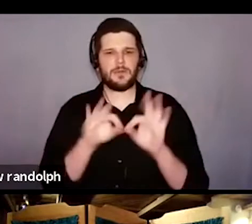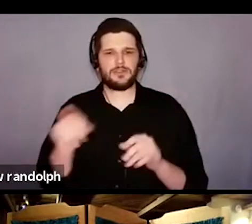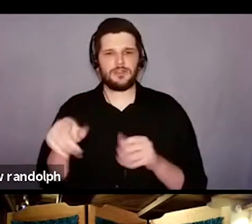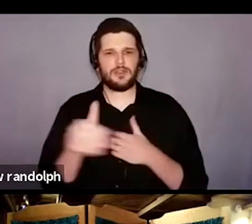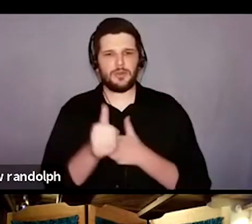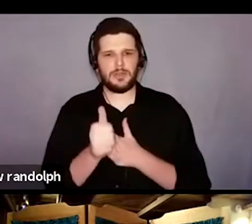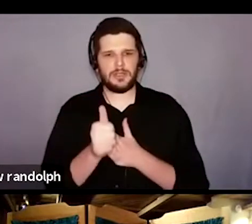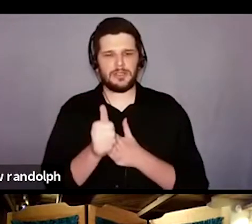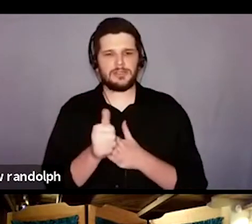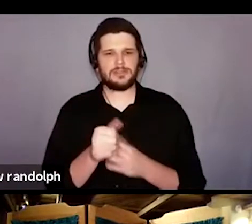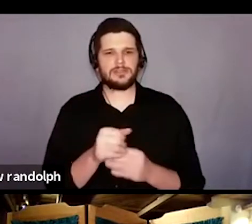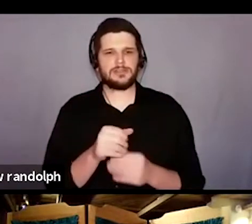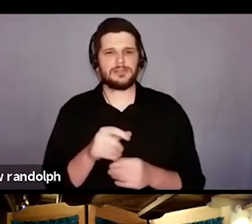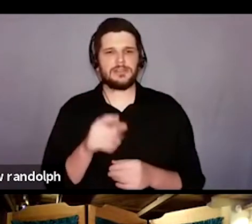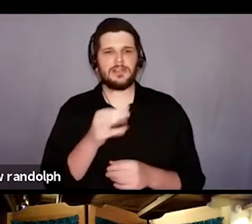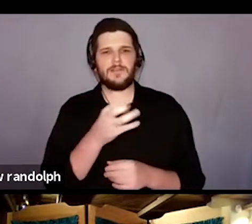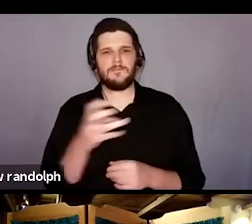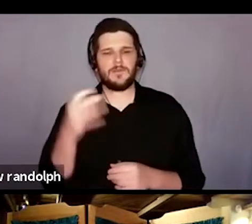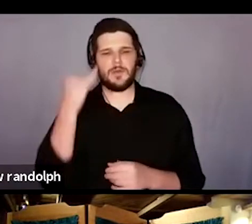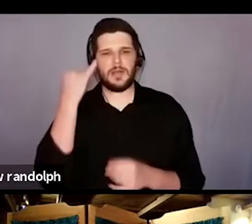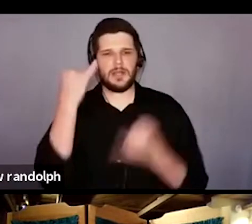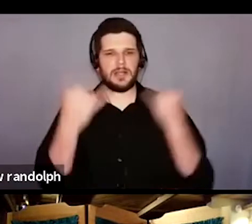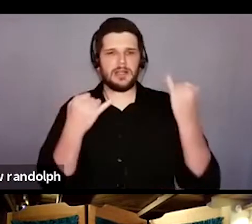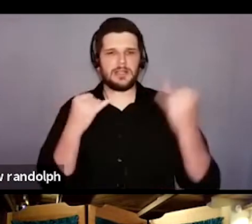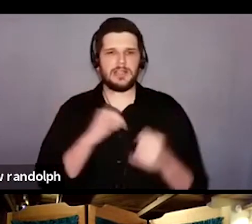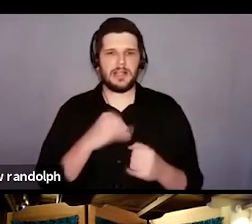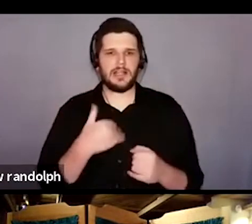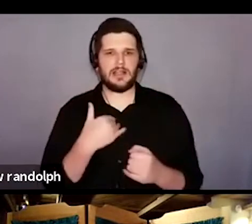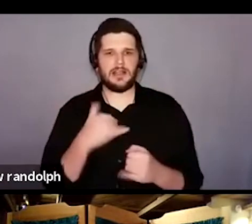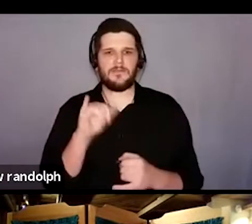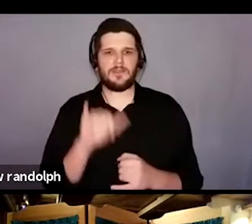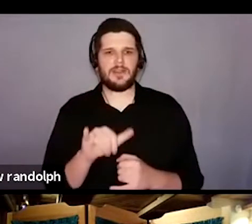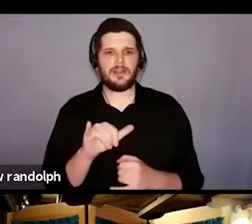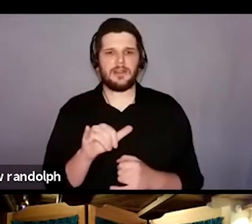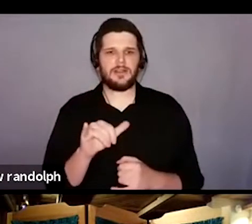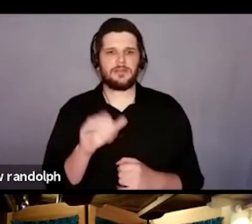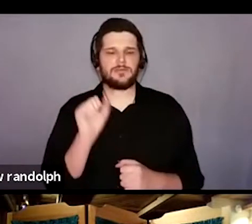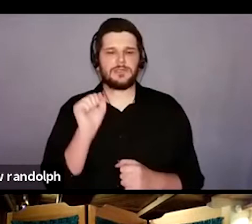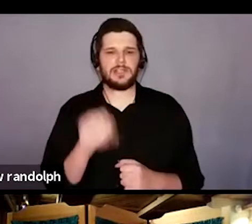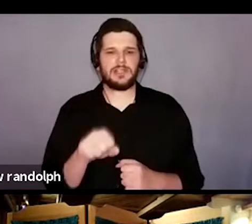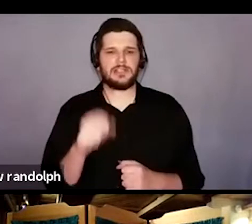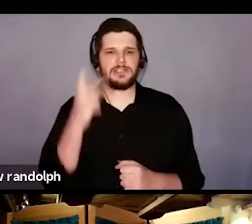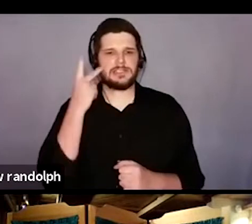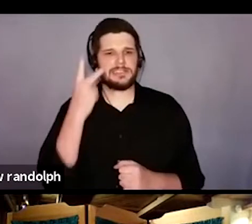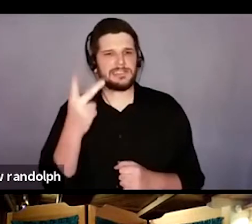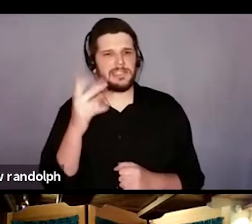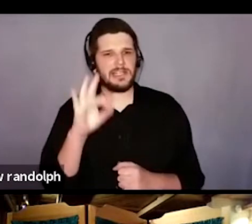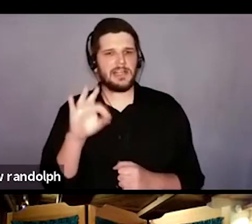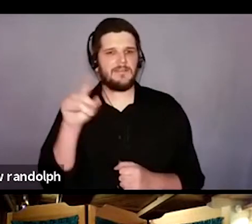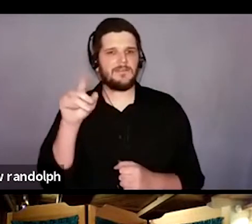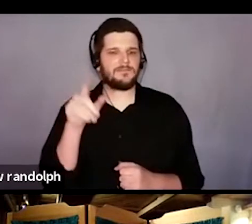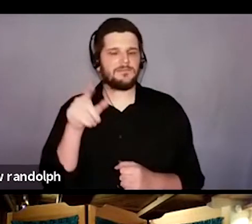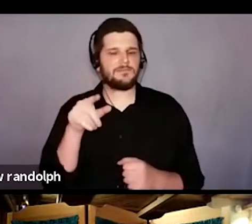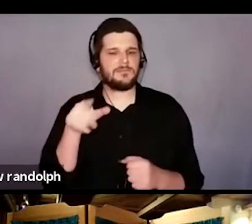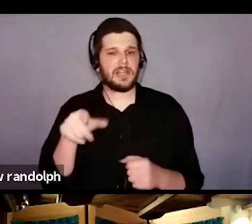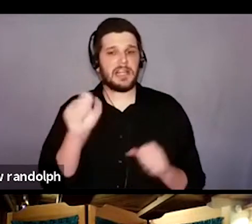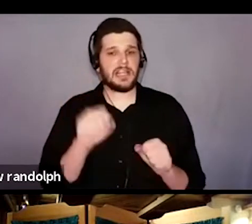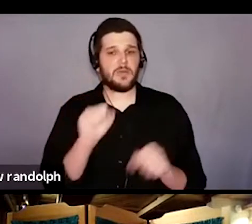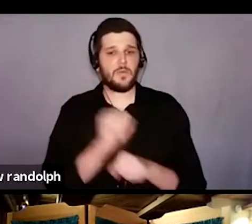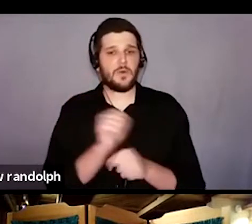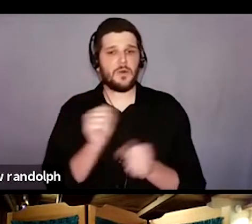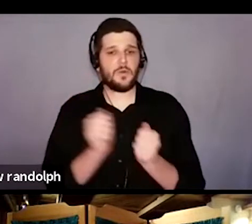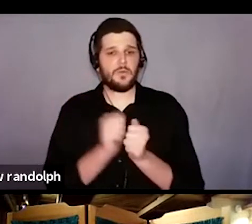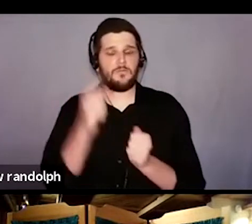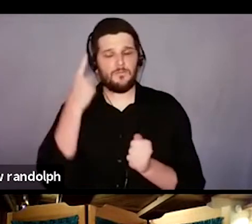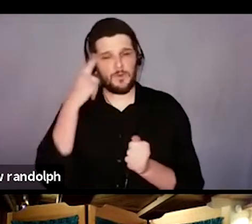And there's a couple of ideas I have that we can see if they could work for you. Like, for